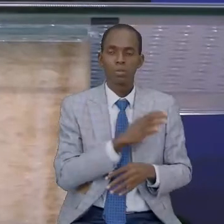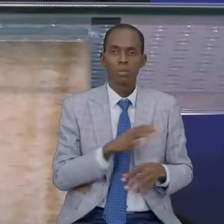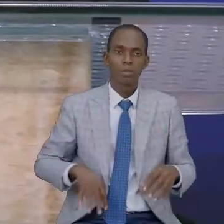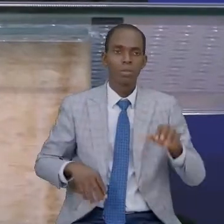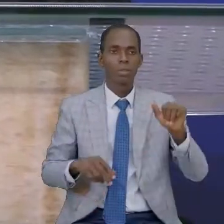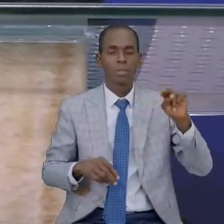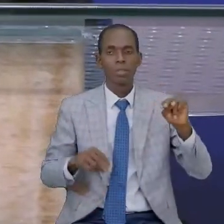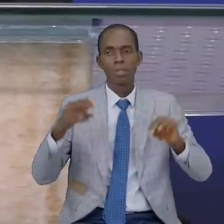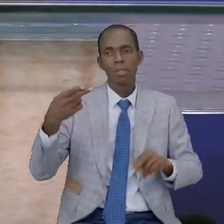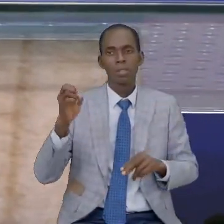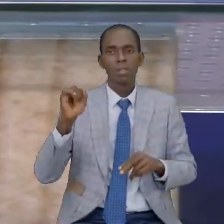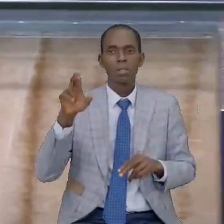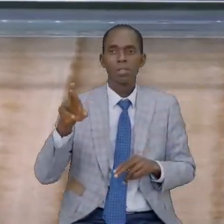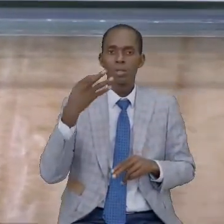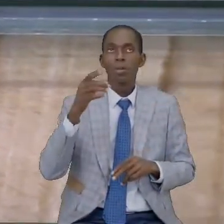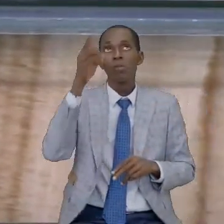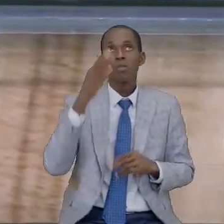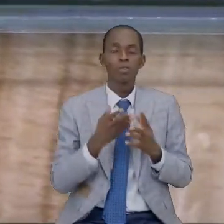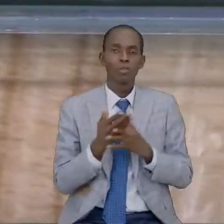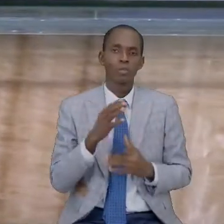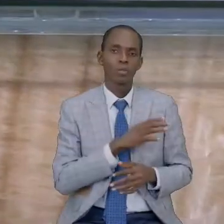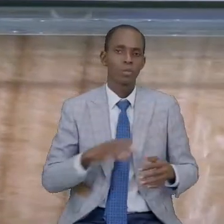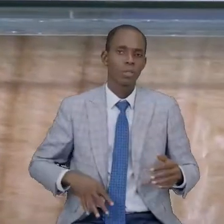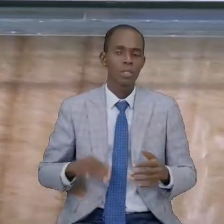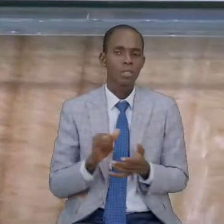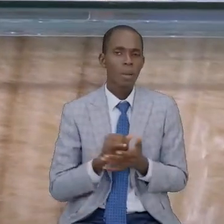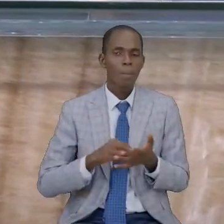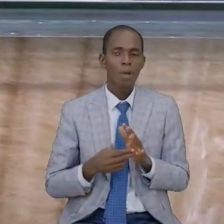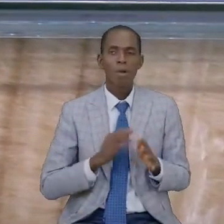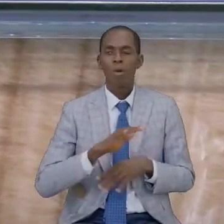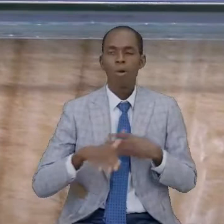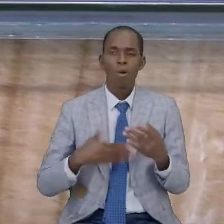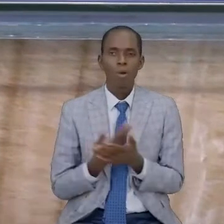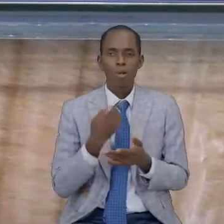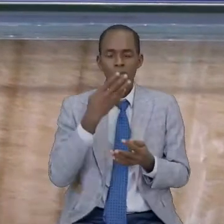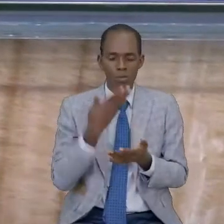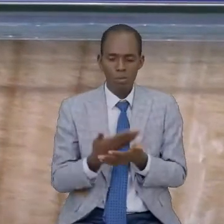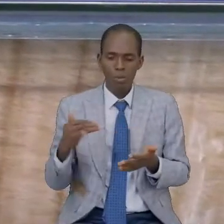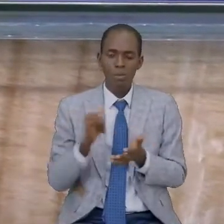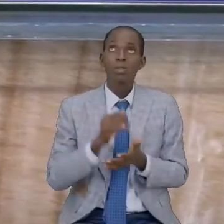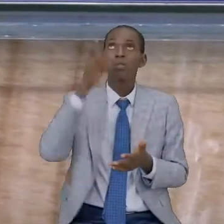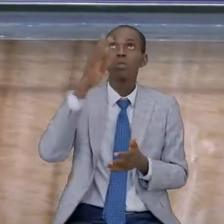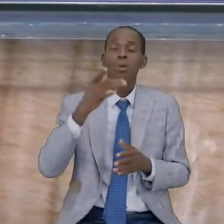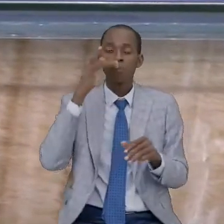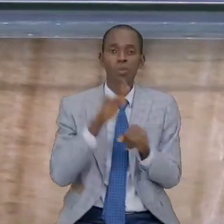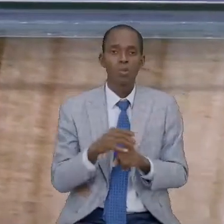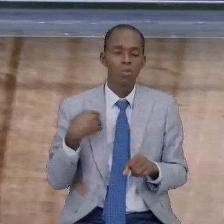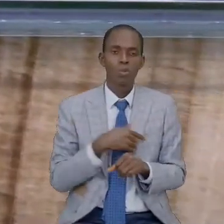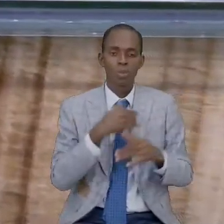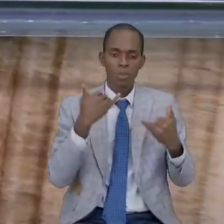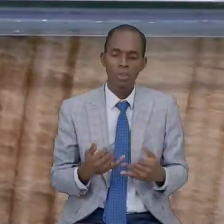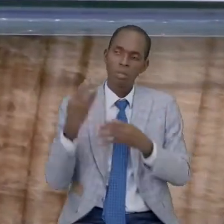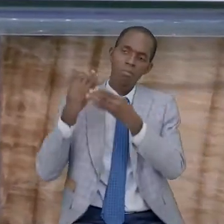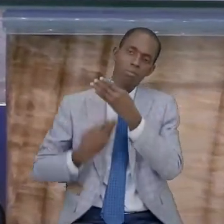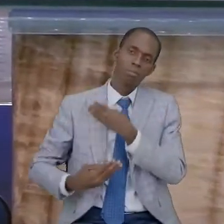heir of God through Christ. That is, all the good things the Lord has promised, we now inherit. And